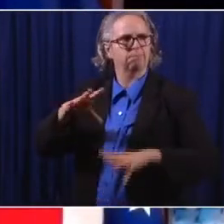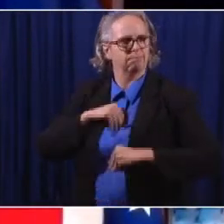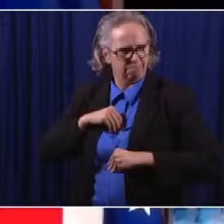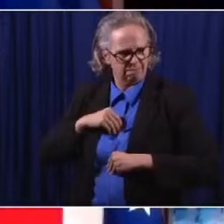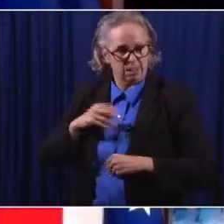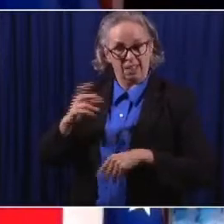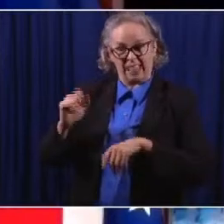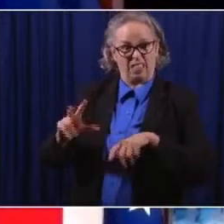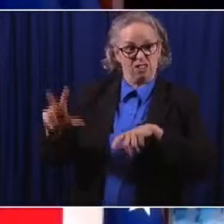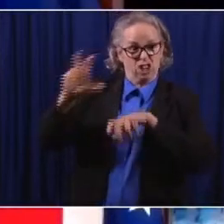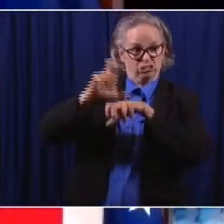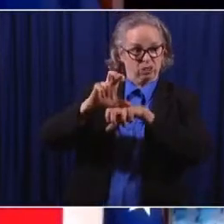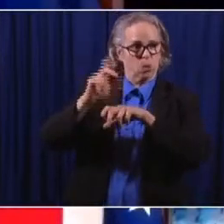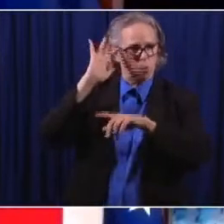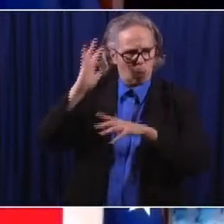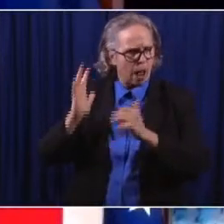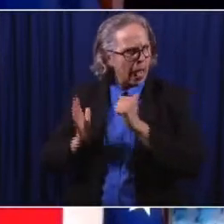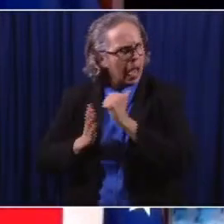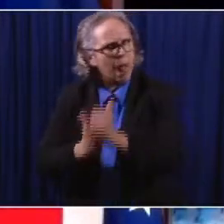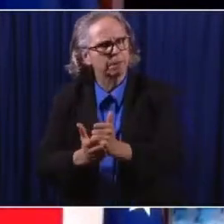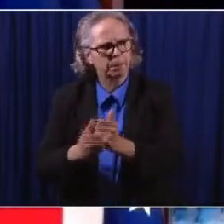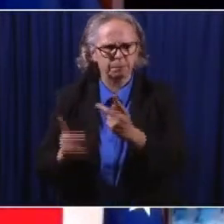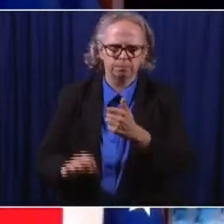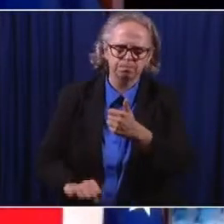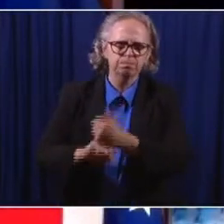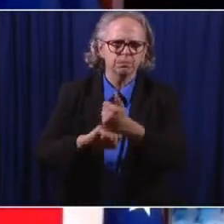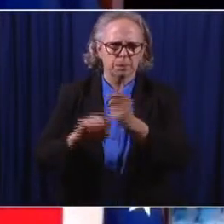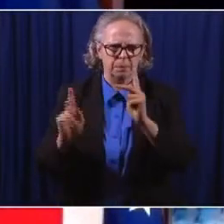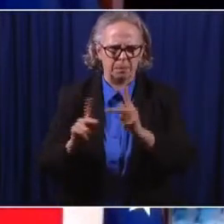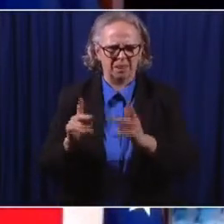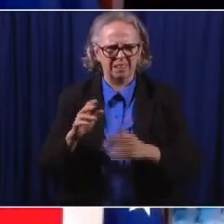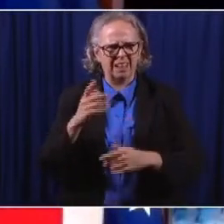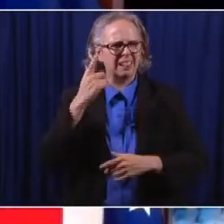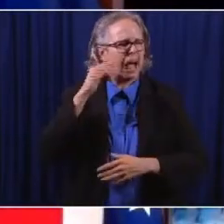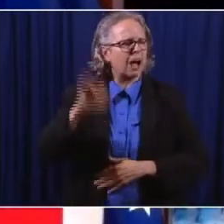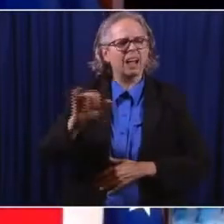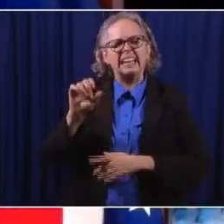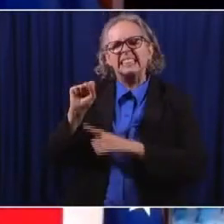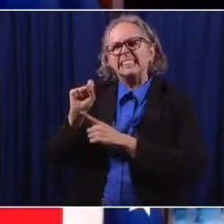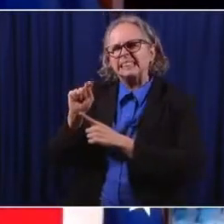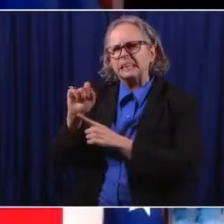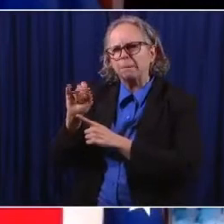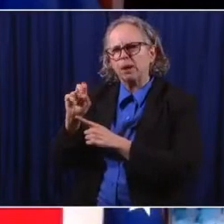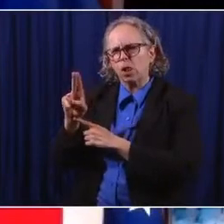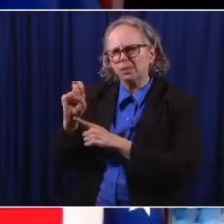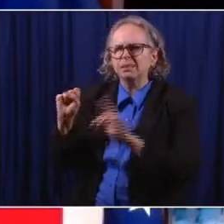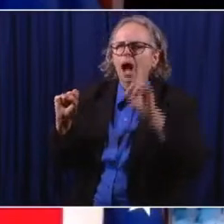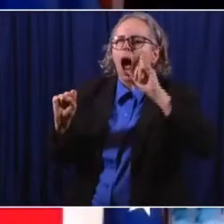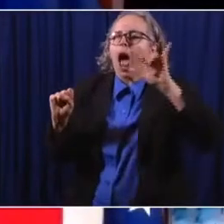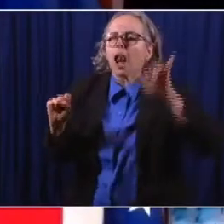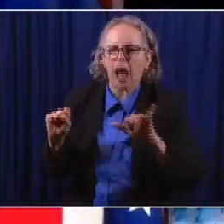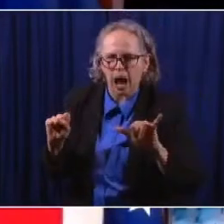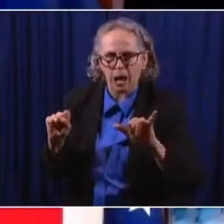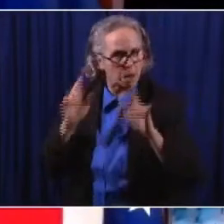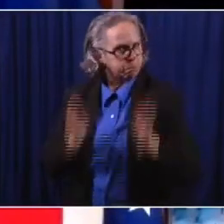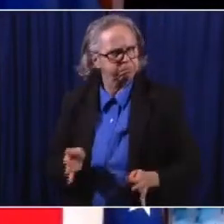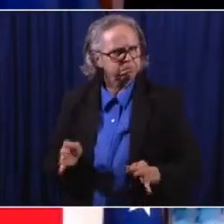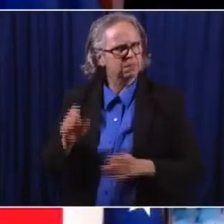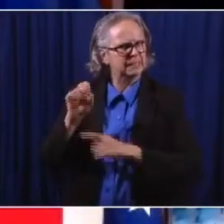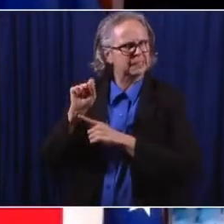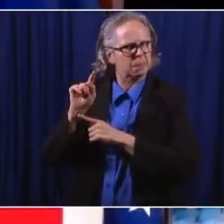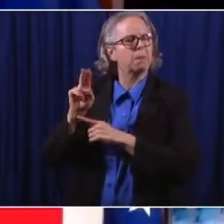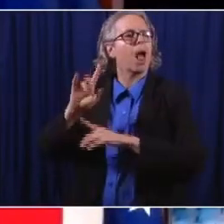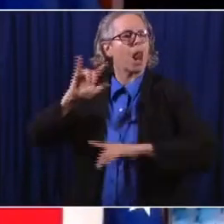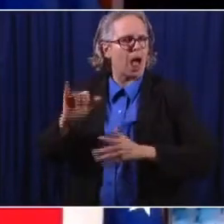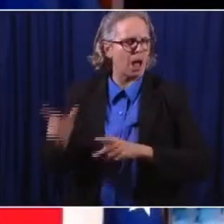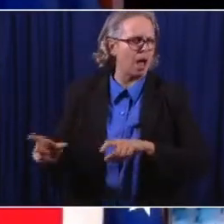and have a stimulus effect to some extent. But as the governor mentioned, there are bigger issues. Small